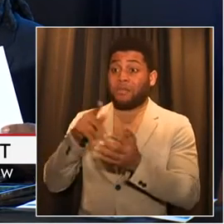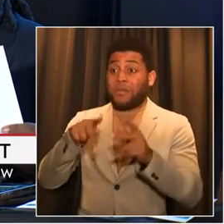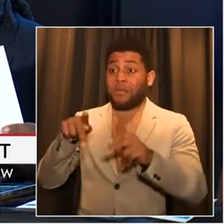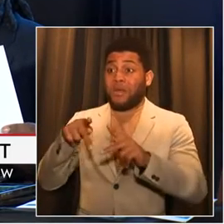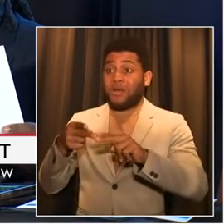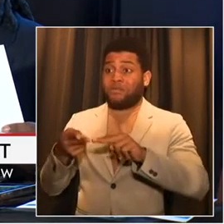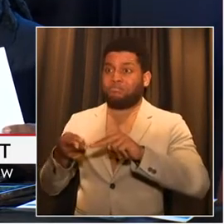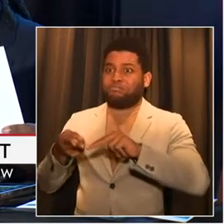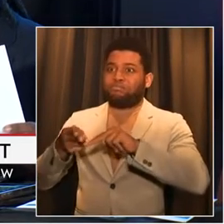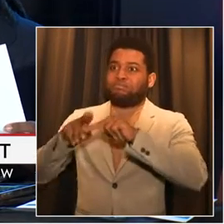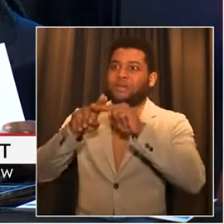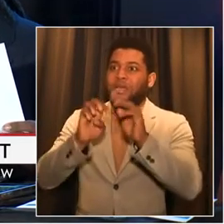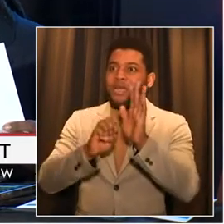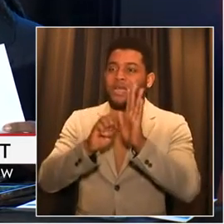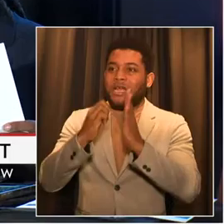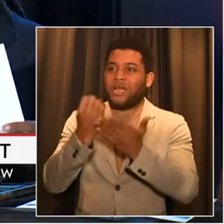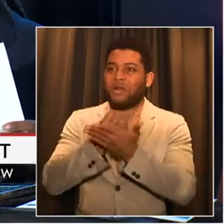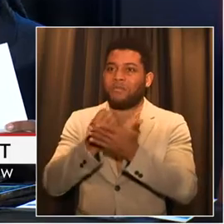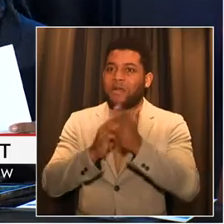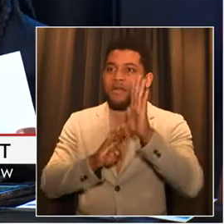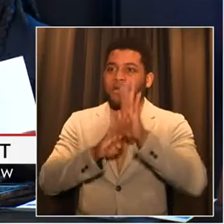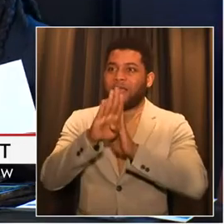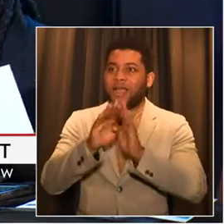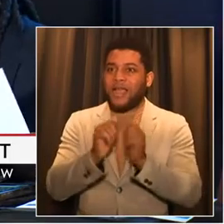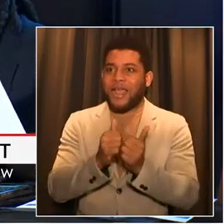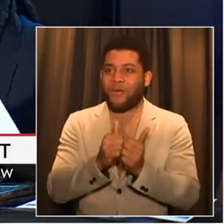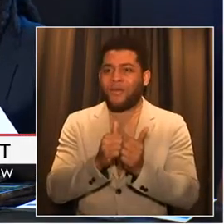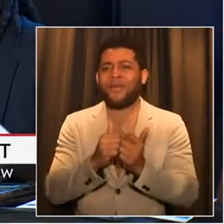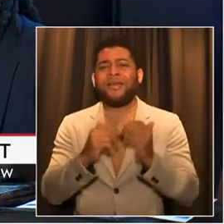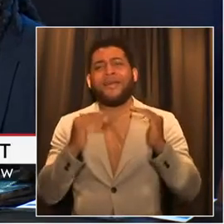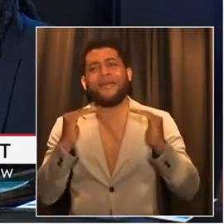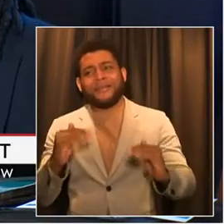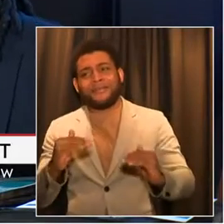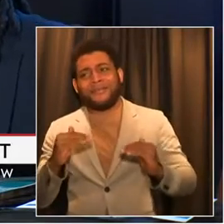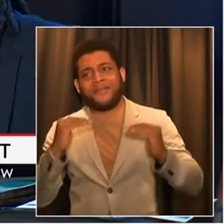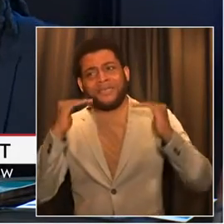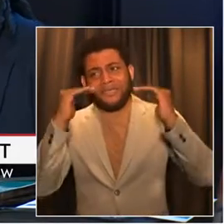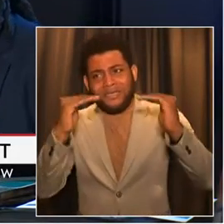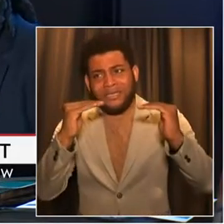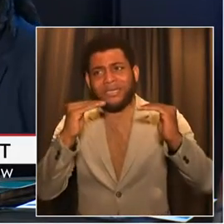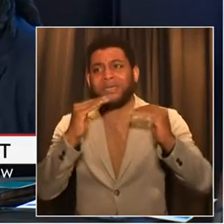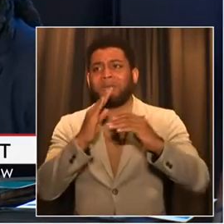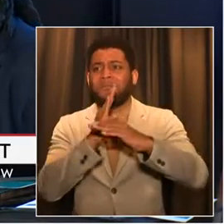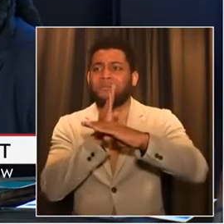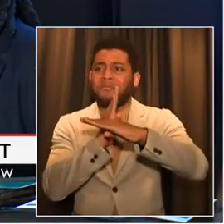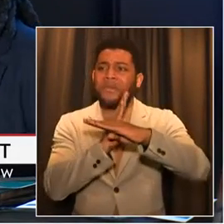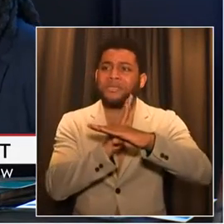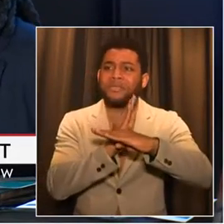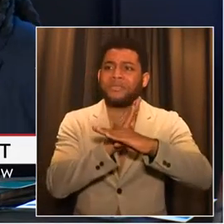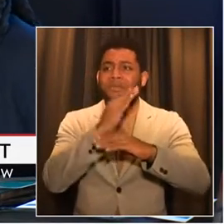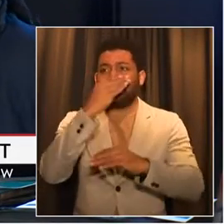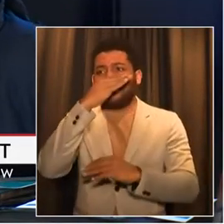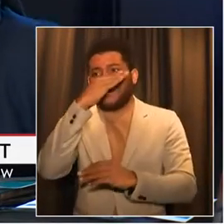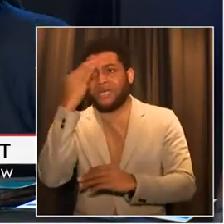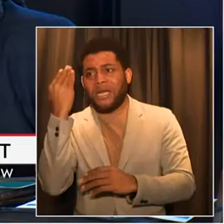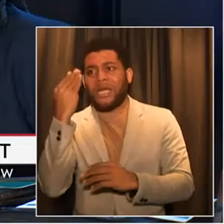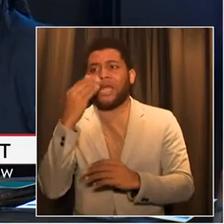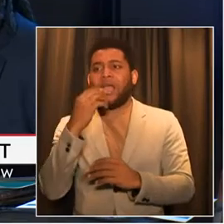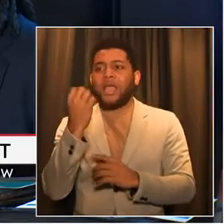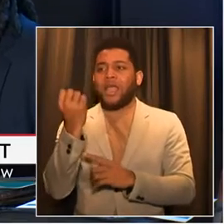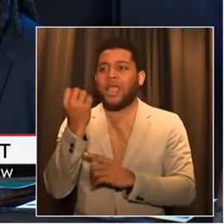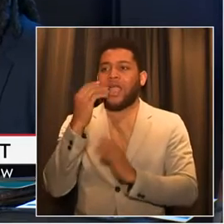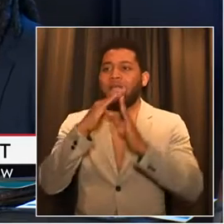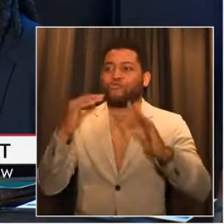prosperities in D.C. by lifting the median household income of black residents to 25,000. My question is how? There has been a number